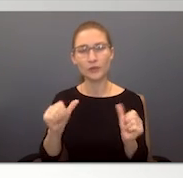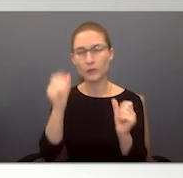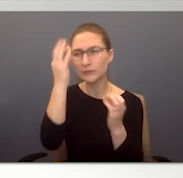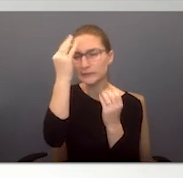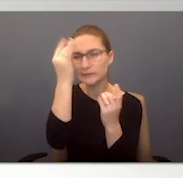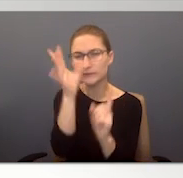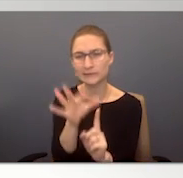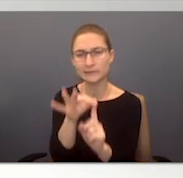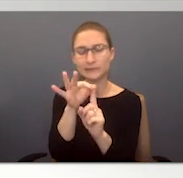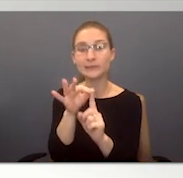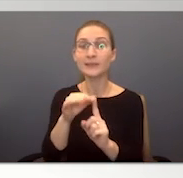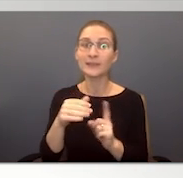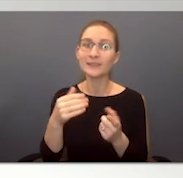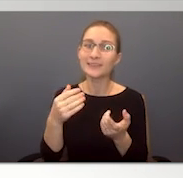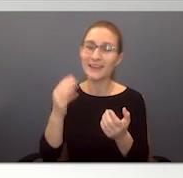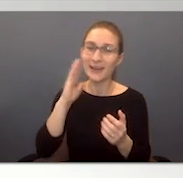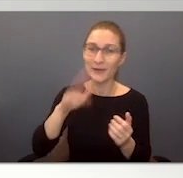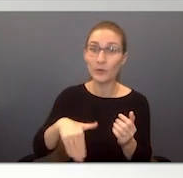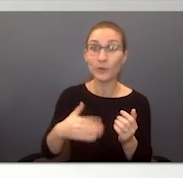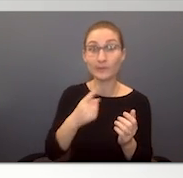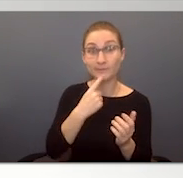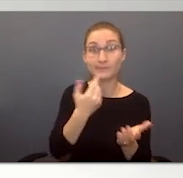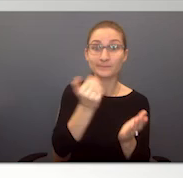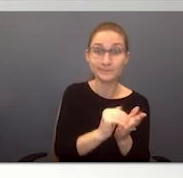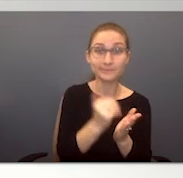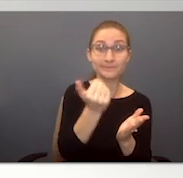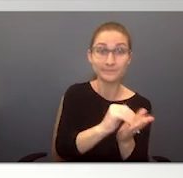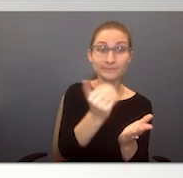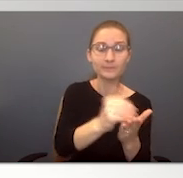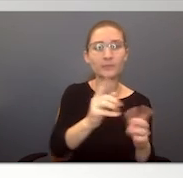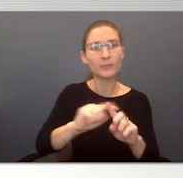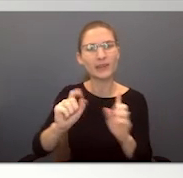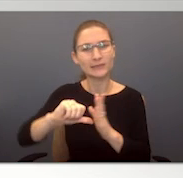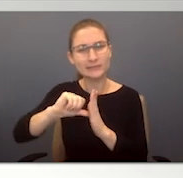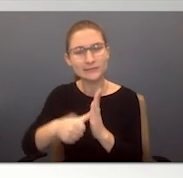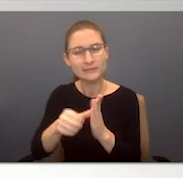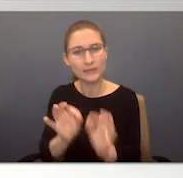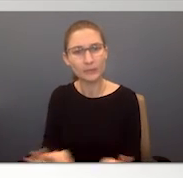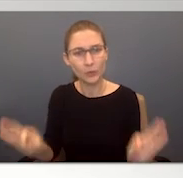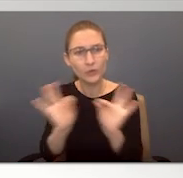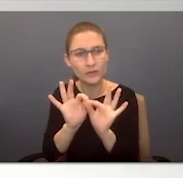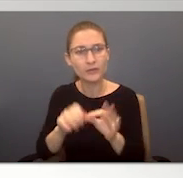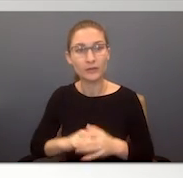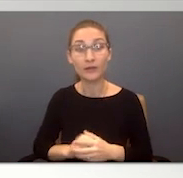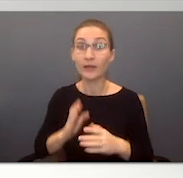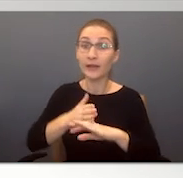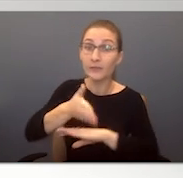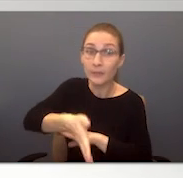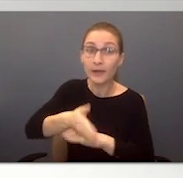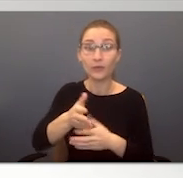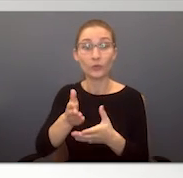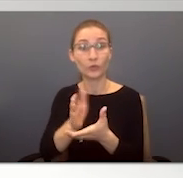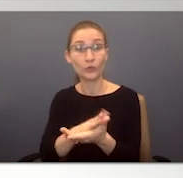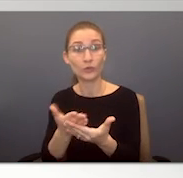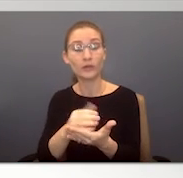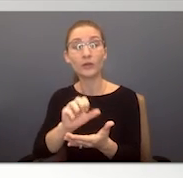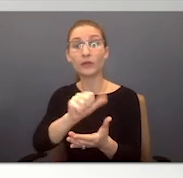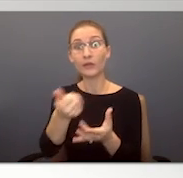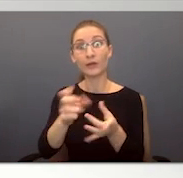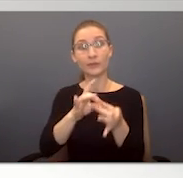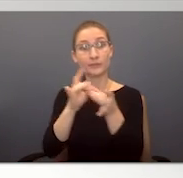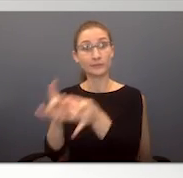the box. I mean, some of these things are repetitious, but they're so important to think about the aftermath and cooking and other related